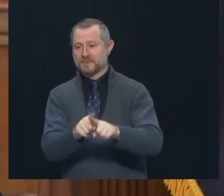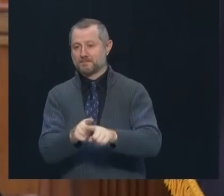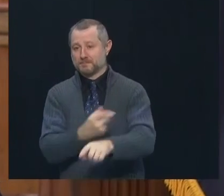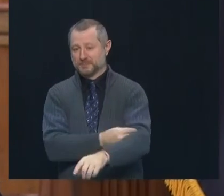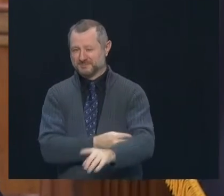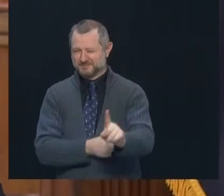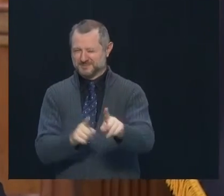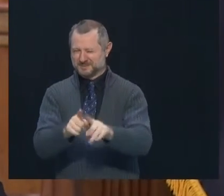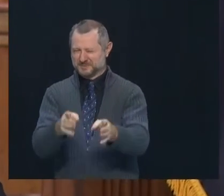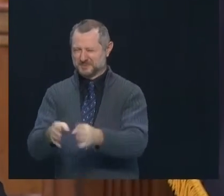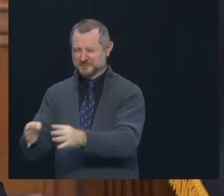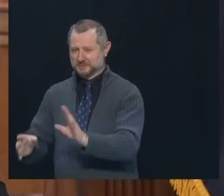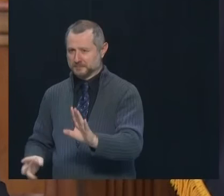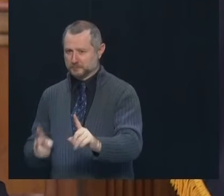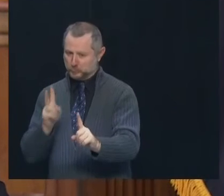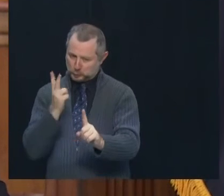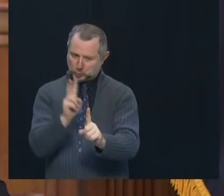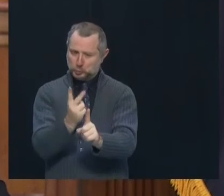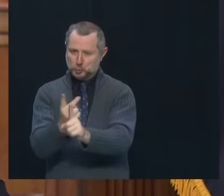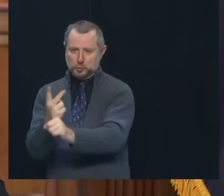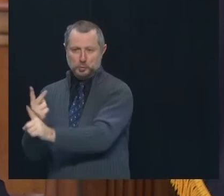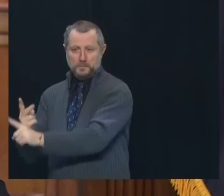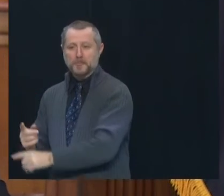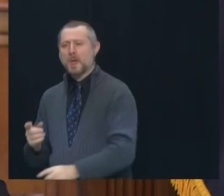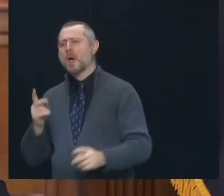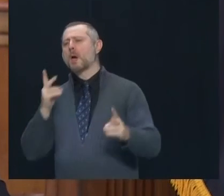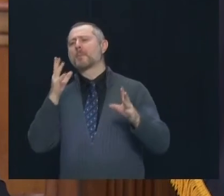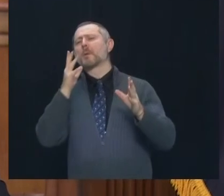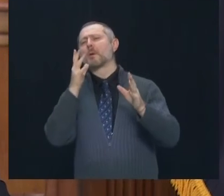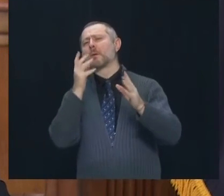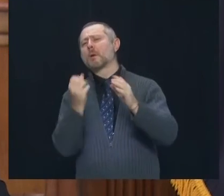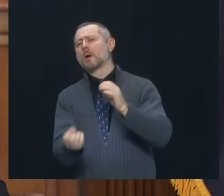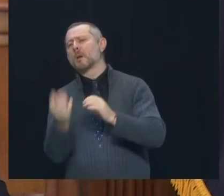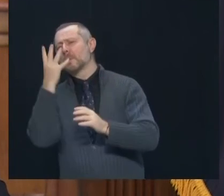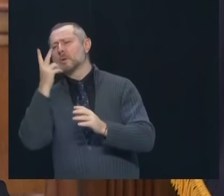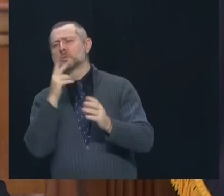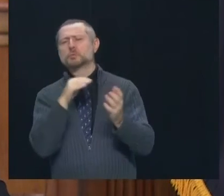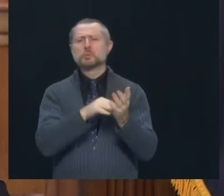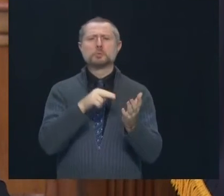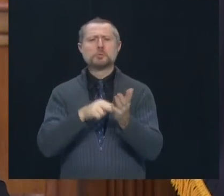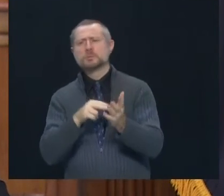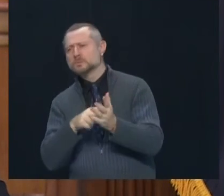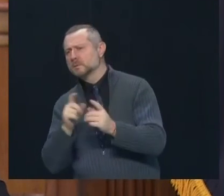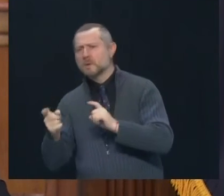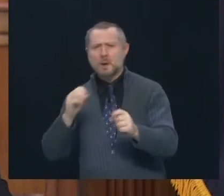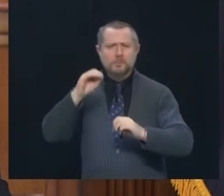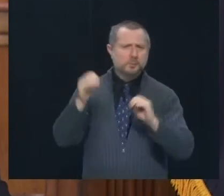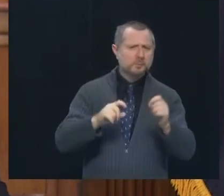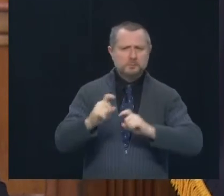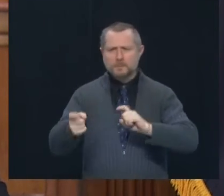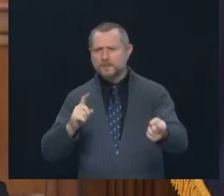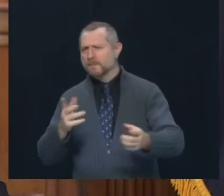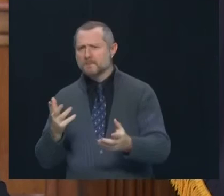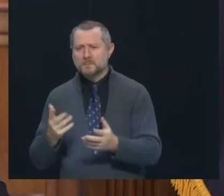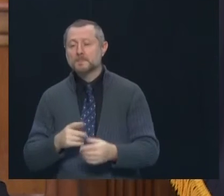How are we determining who those 170,000 people will be? Well, the first tranche will